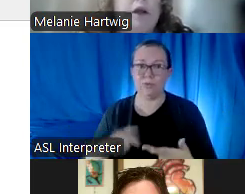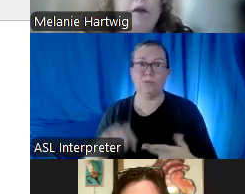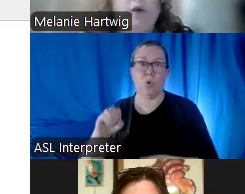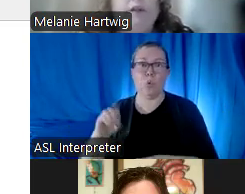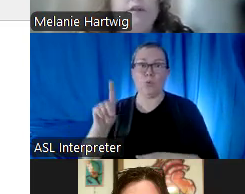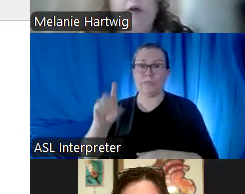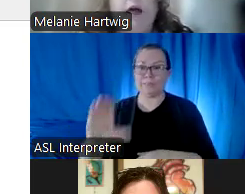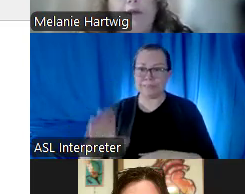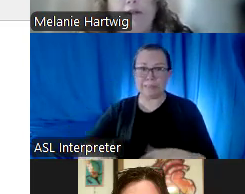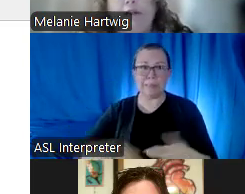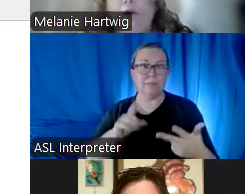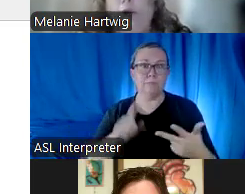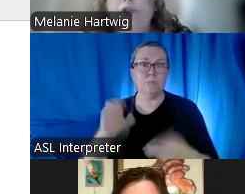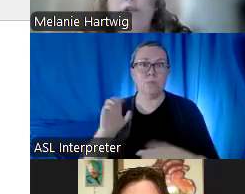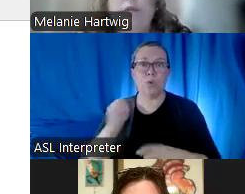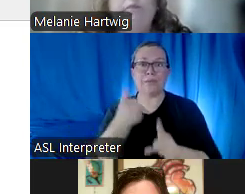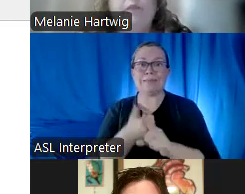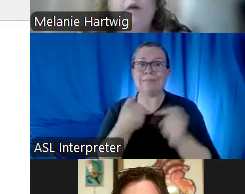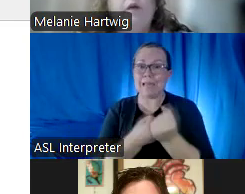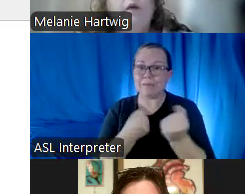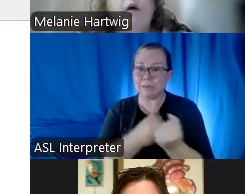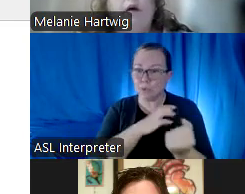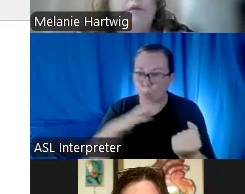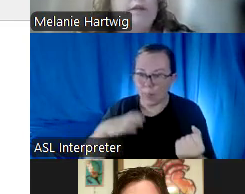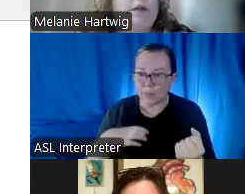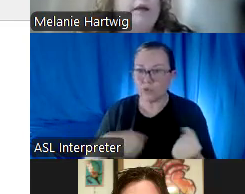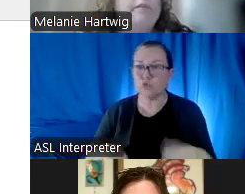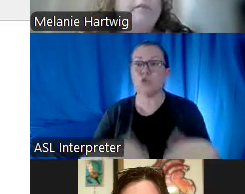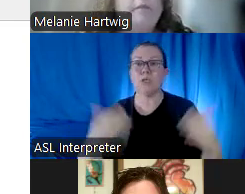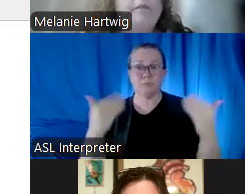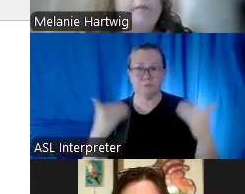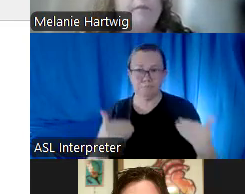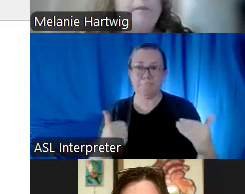Commission, and Oregon Self-Advocacy Coalition. Next slide.